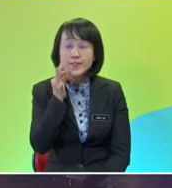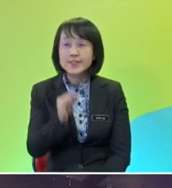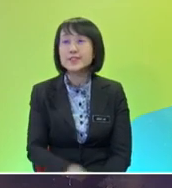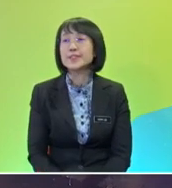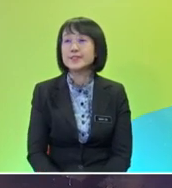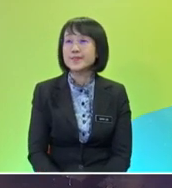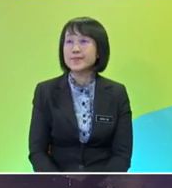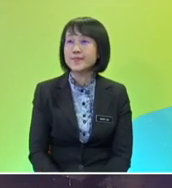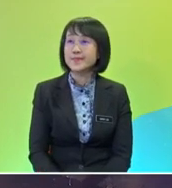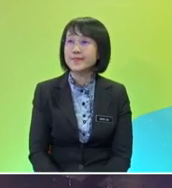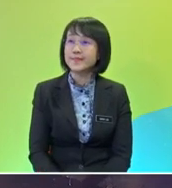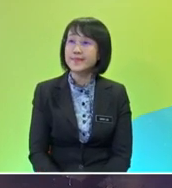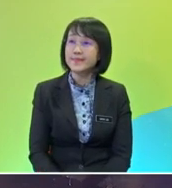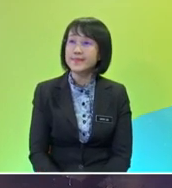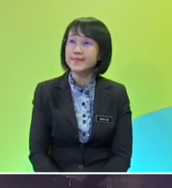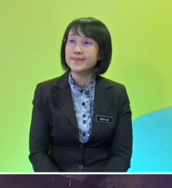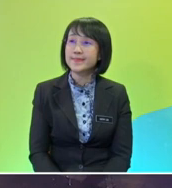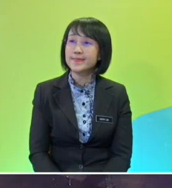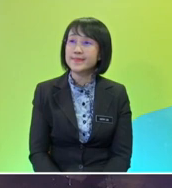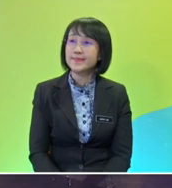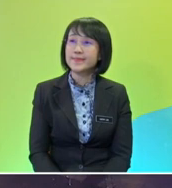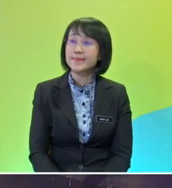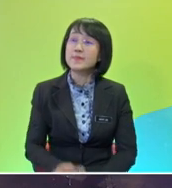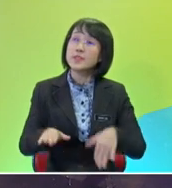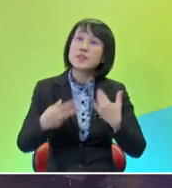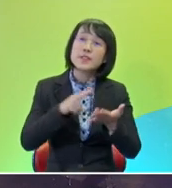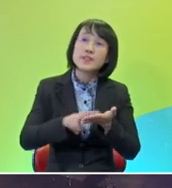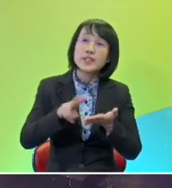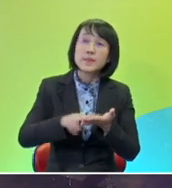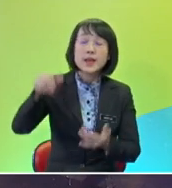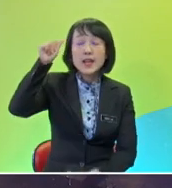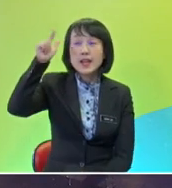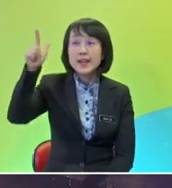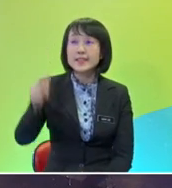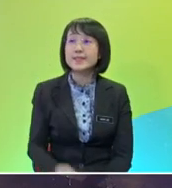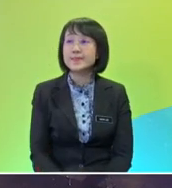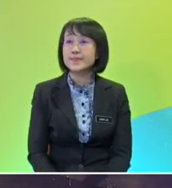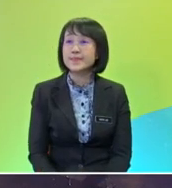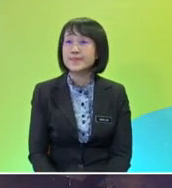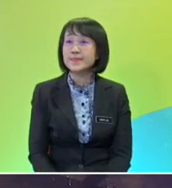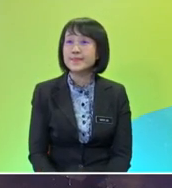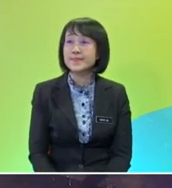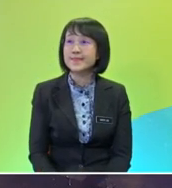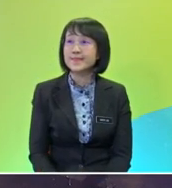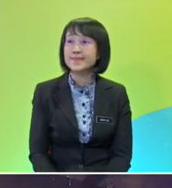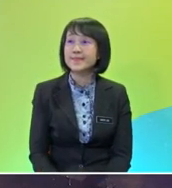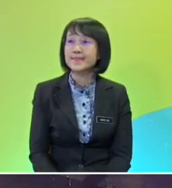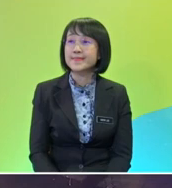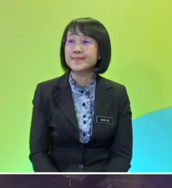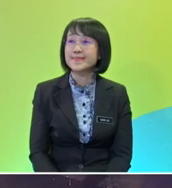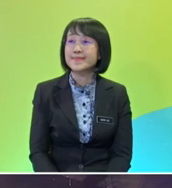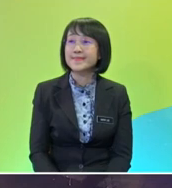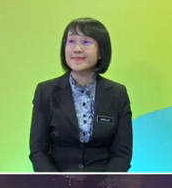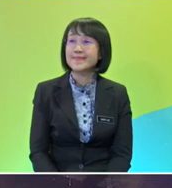hunger. Right. So how was the reading just now by Alex? Would you want to give something for him? Well done, perhaps.